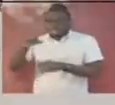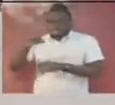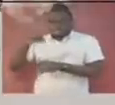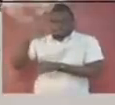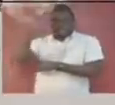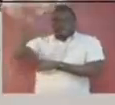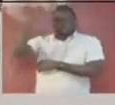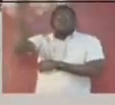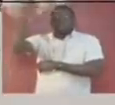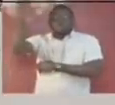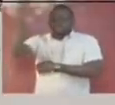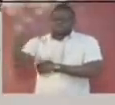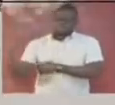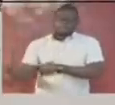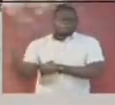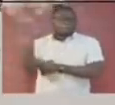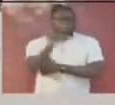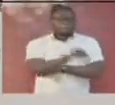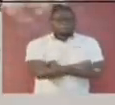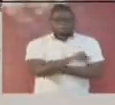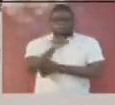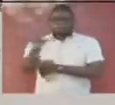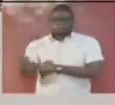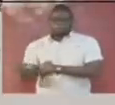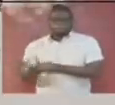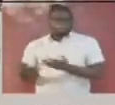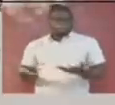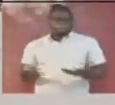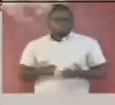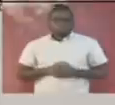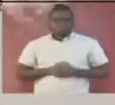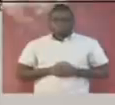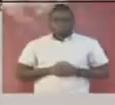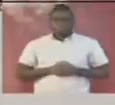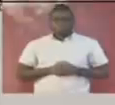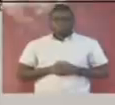of yourself so that you're better able to take care of the children.